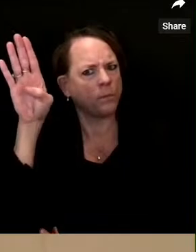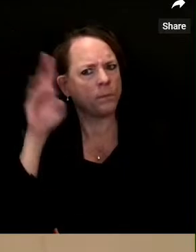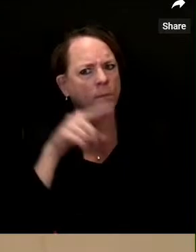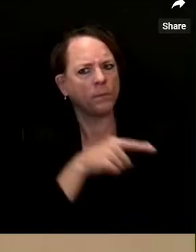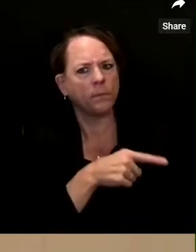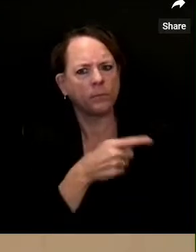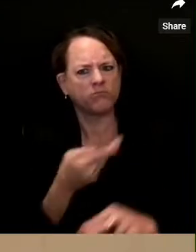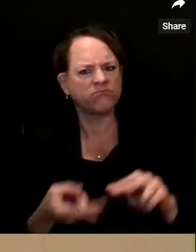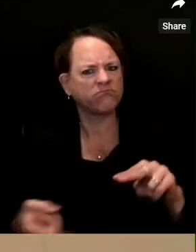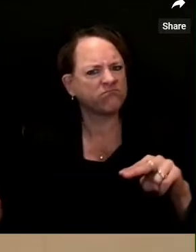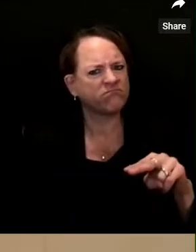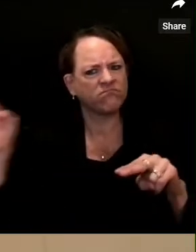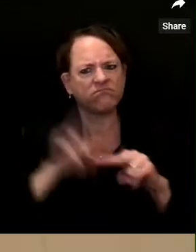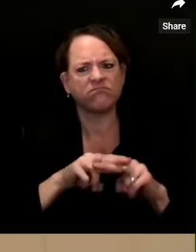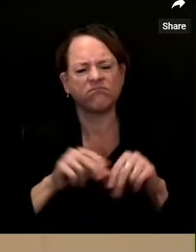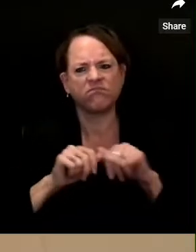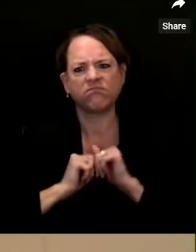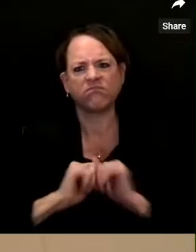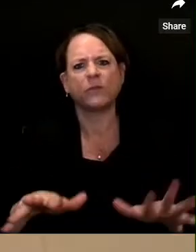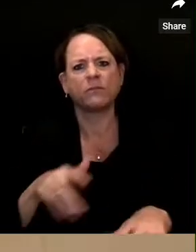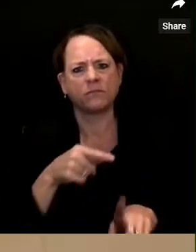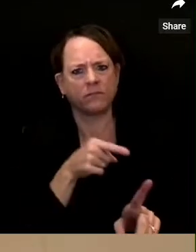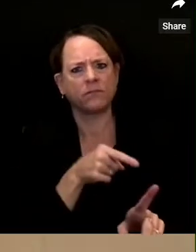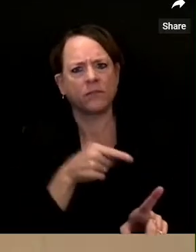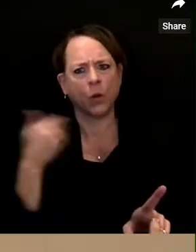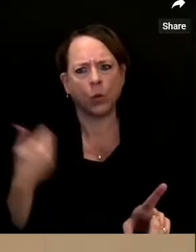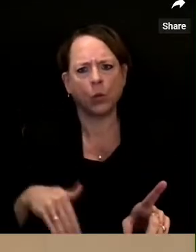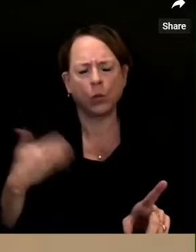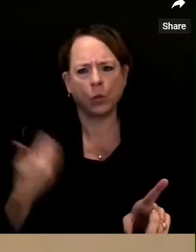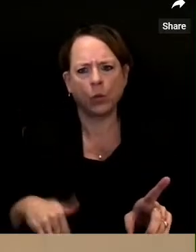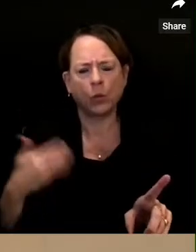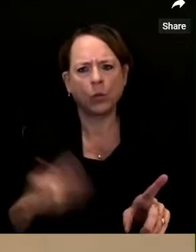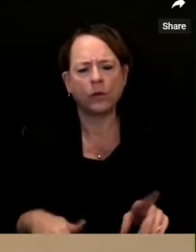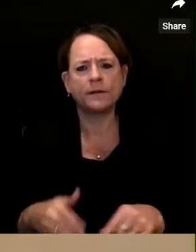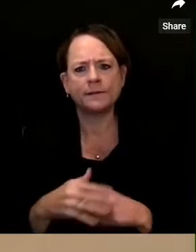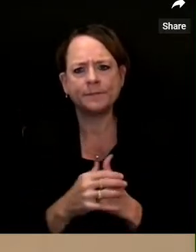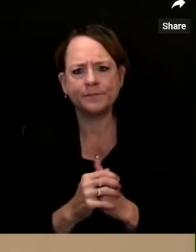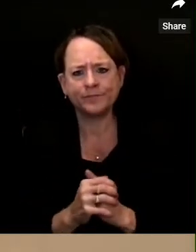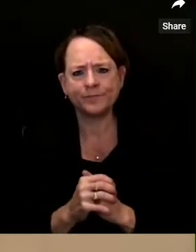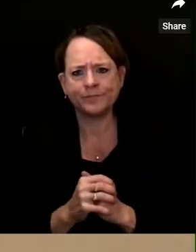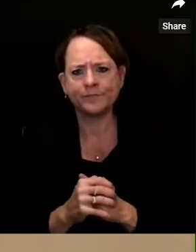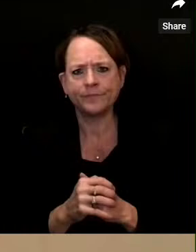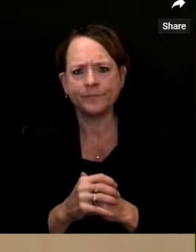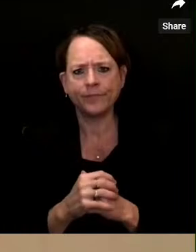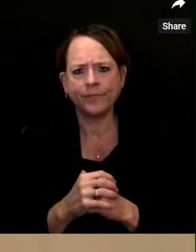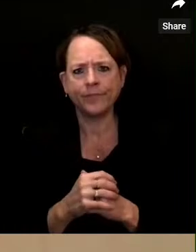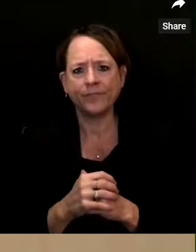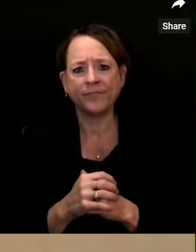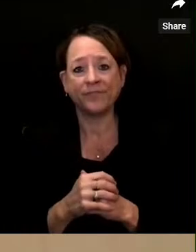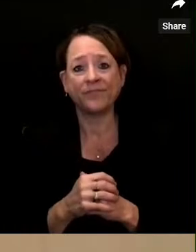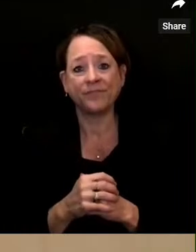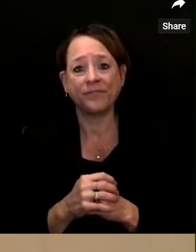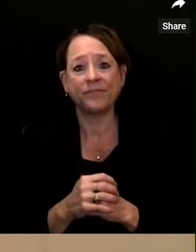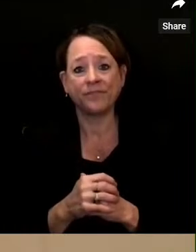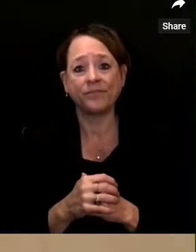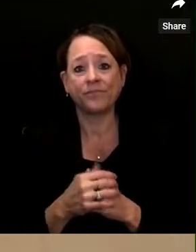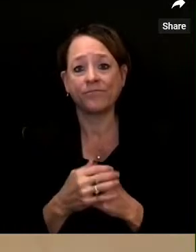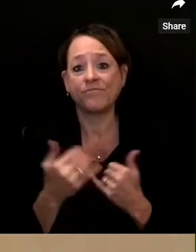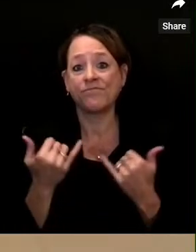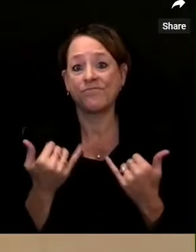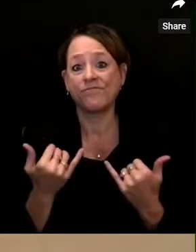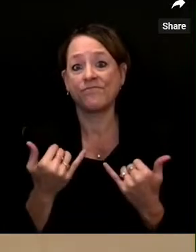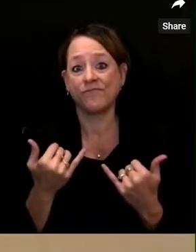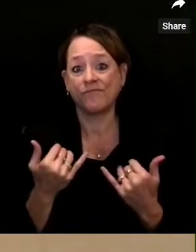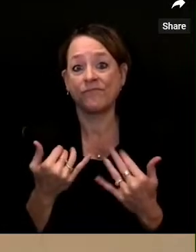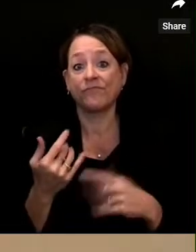half as bad as we were during our surge in November to January last year. And no one knows. We have not seen